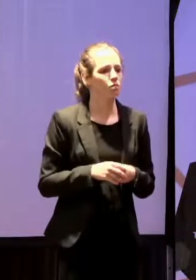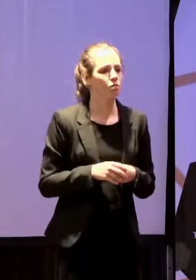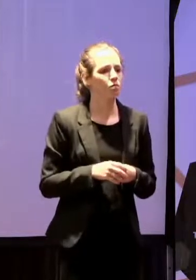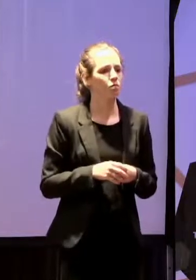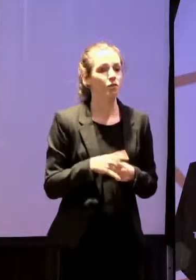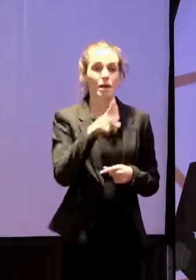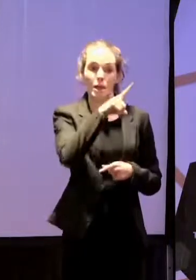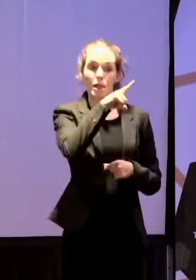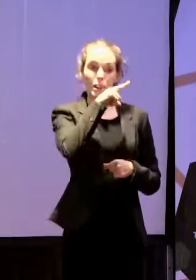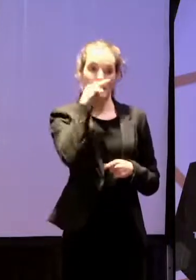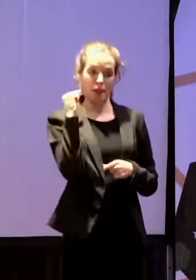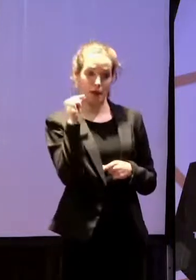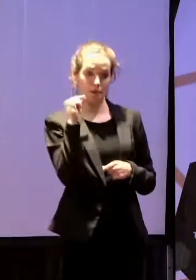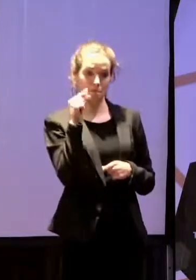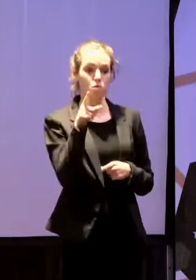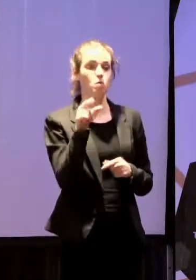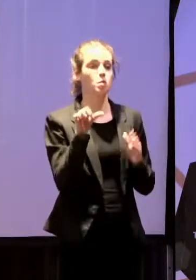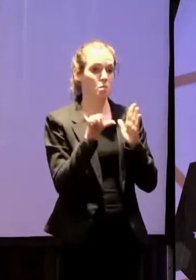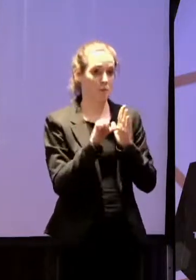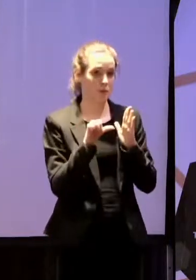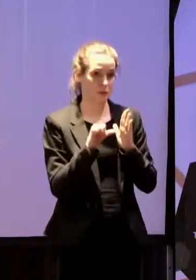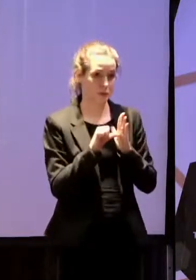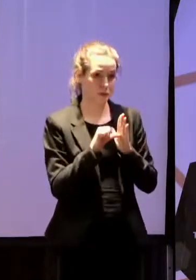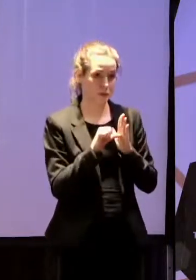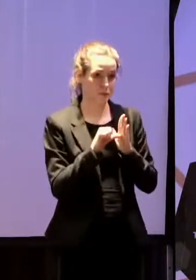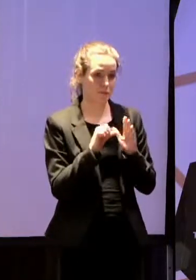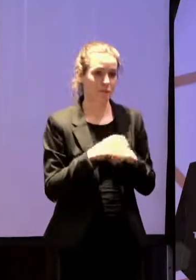naming is very emotive.